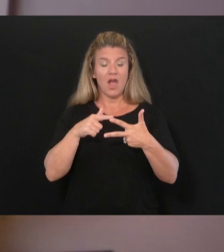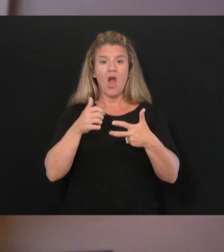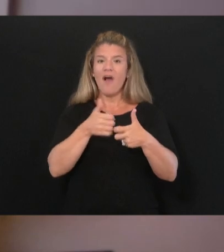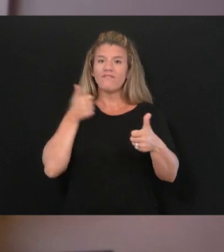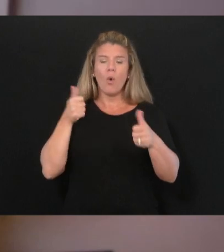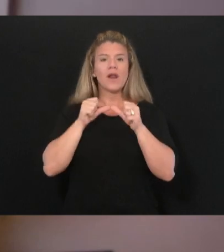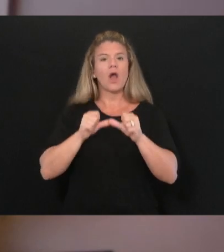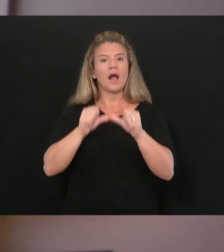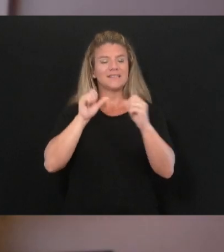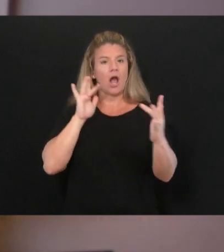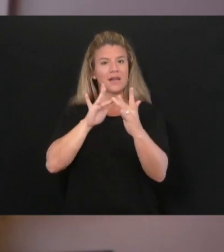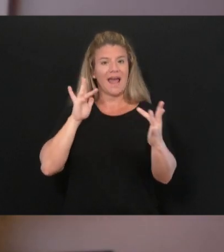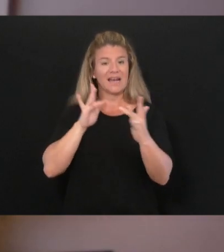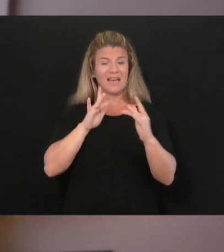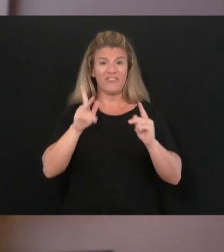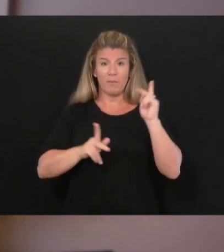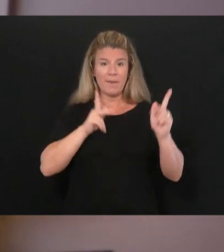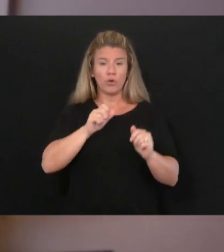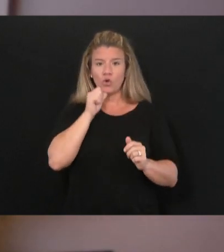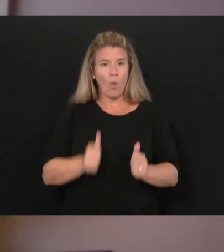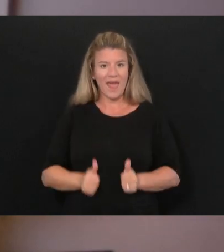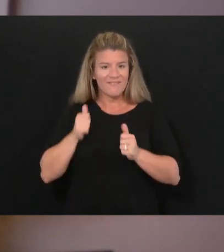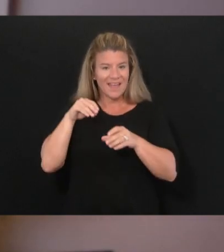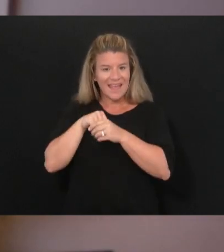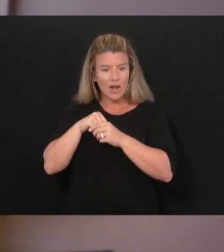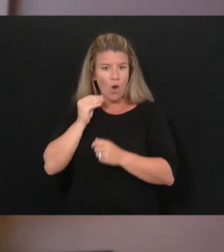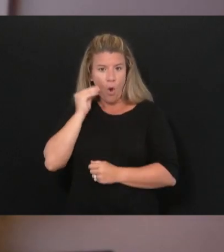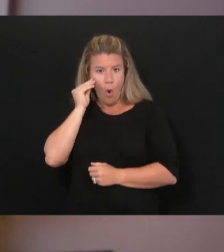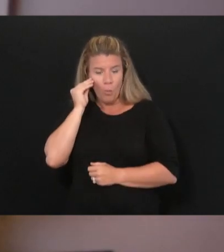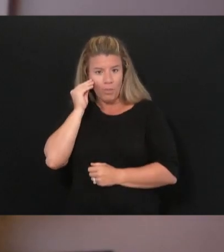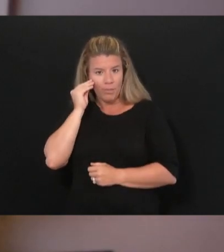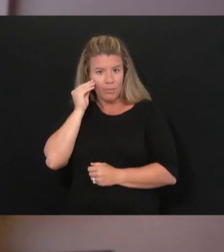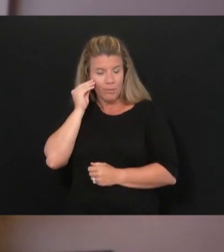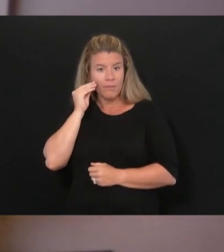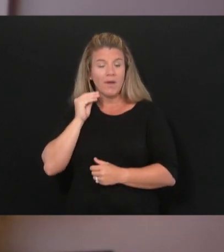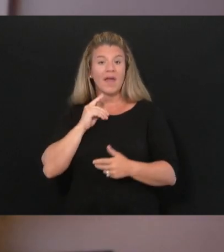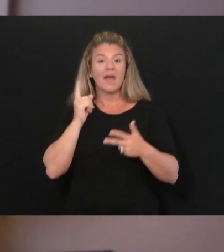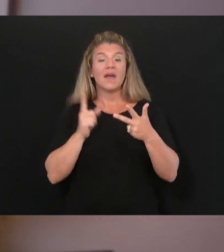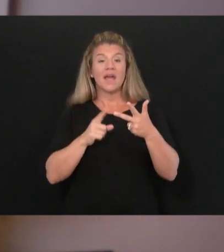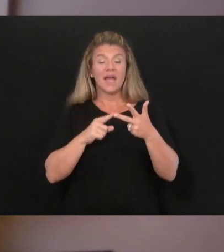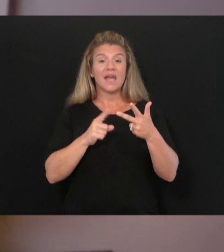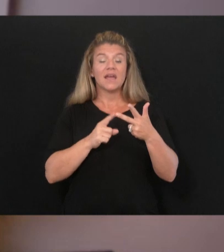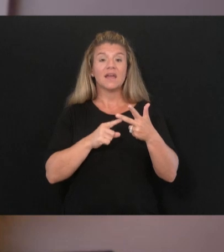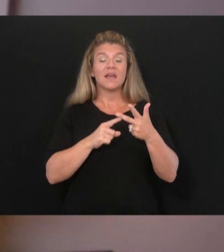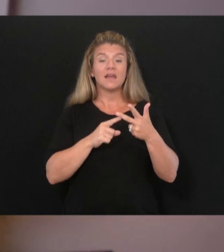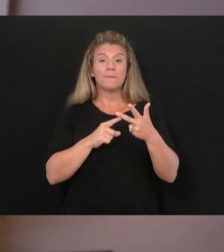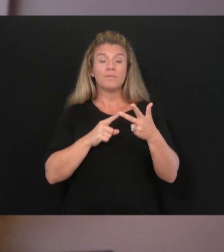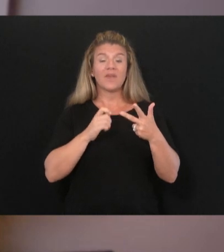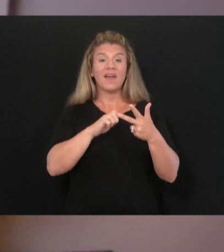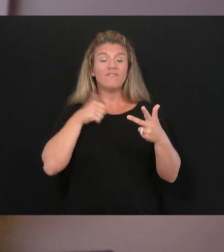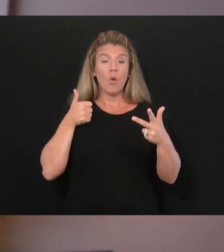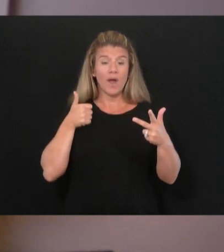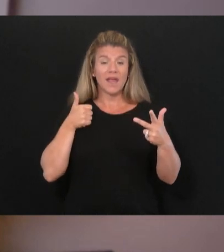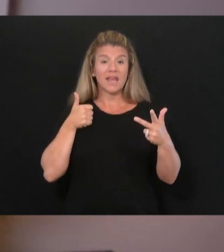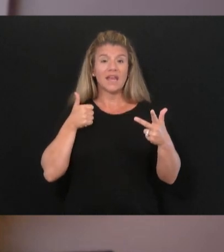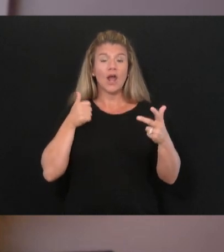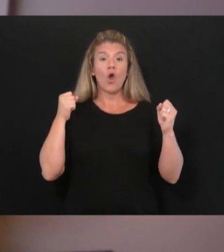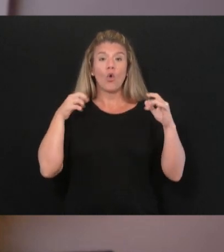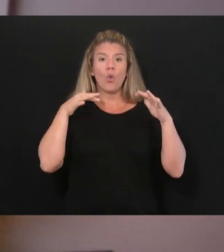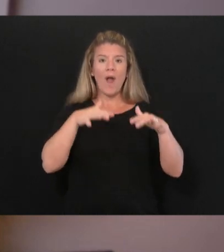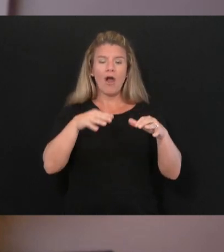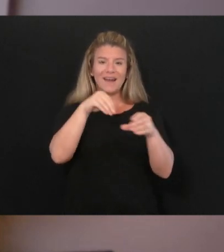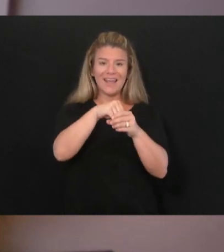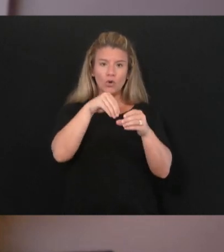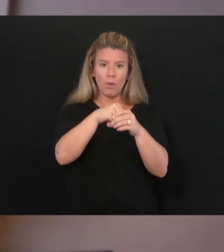contacts of people that we don't live with all the time, not our family. And we should also avoid crowded